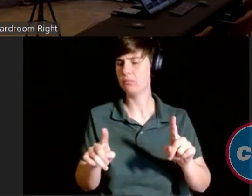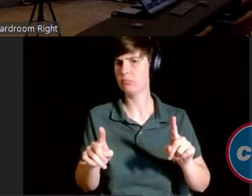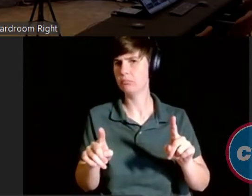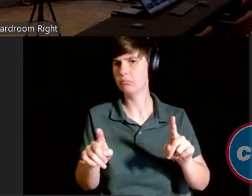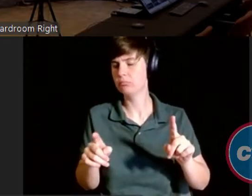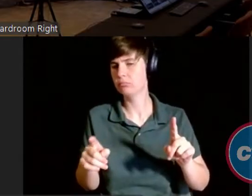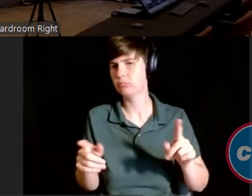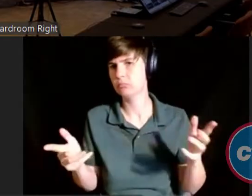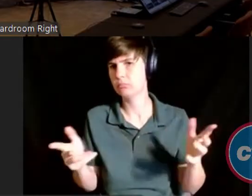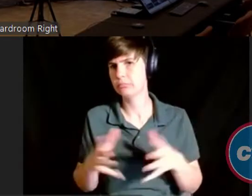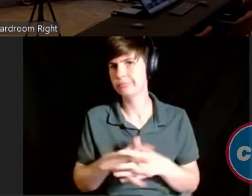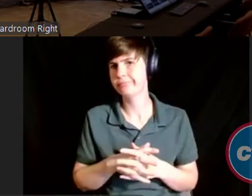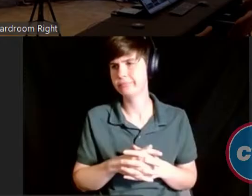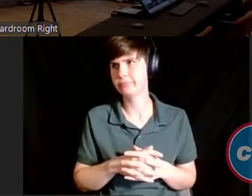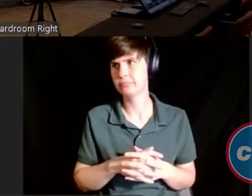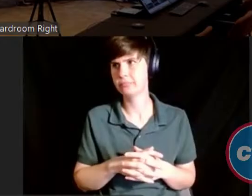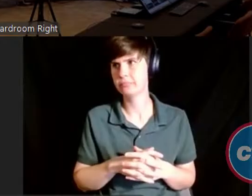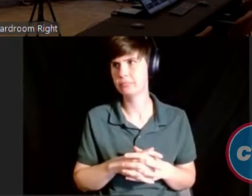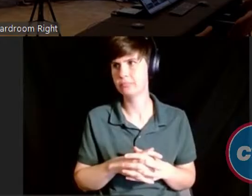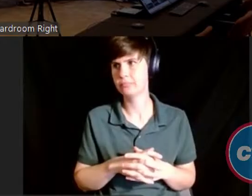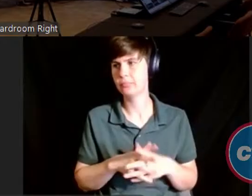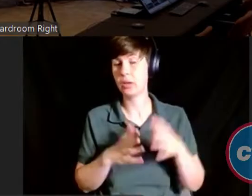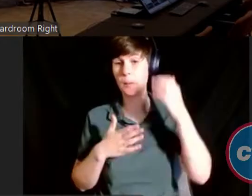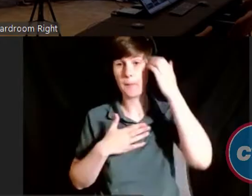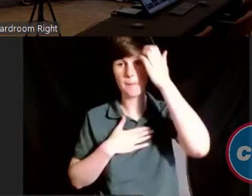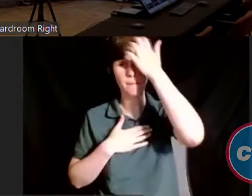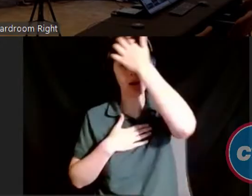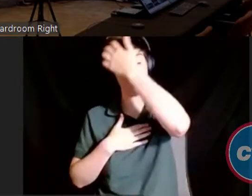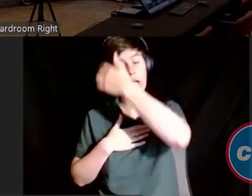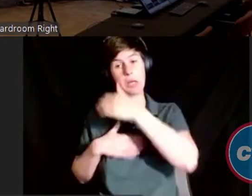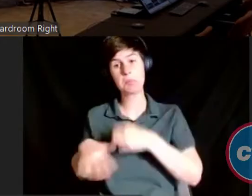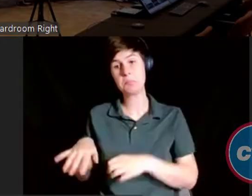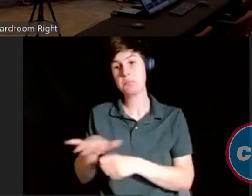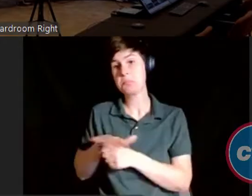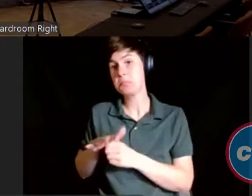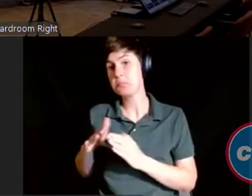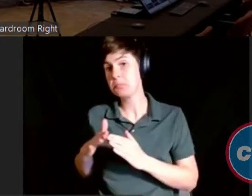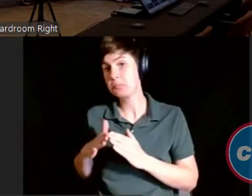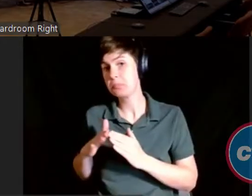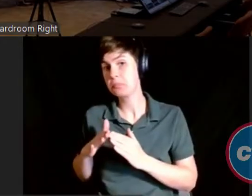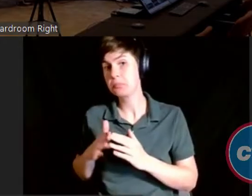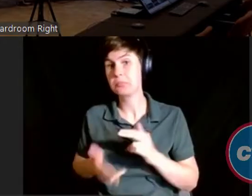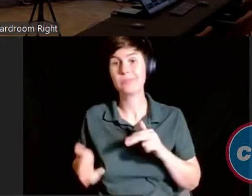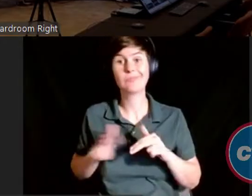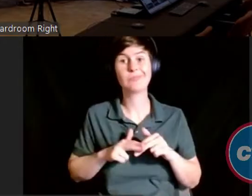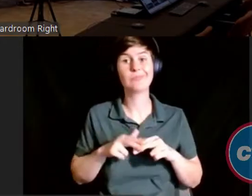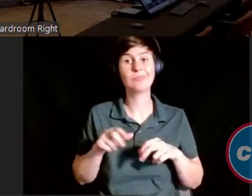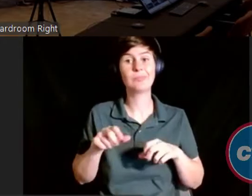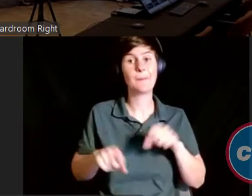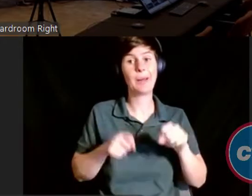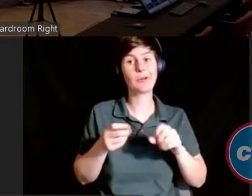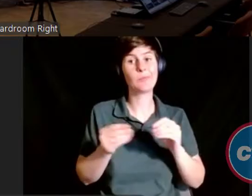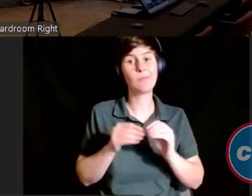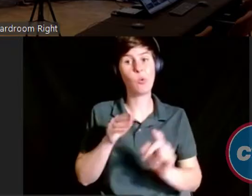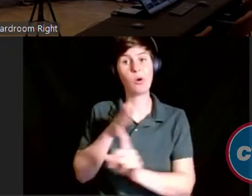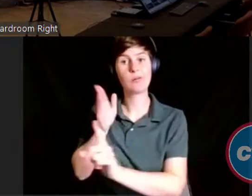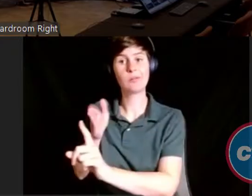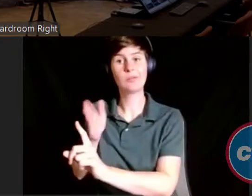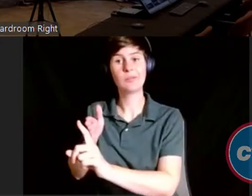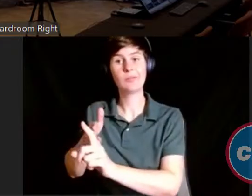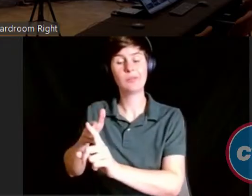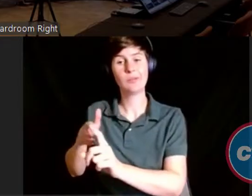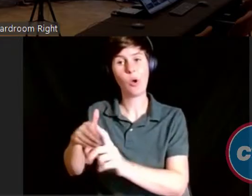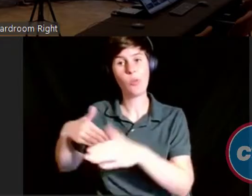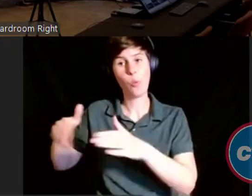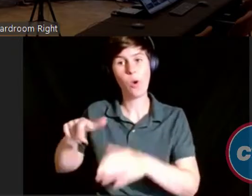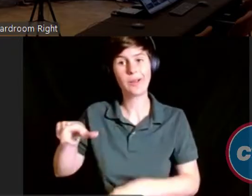say, in my neighborhood, there has been at times an increase of sidewalk riding. It seems like because they're not clear about it. And